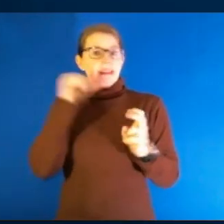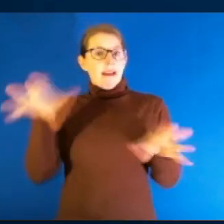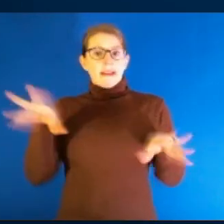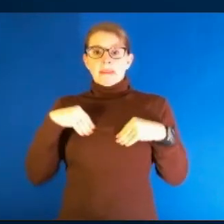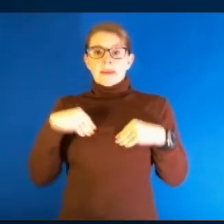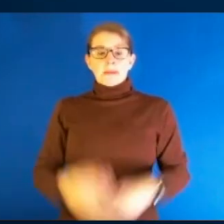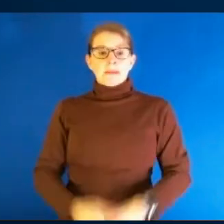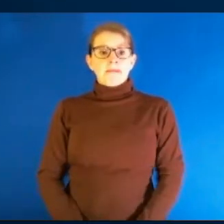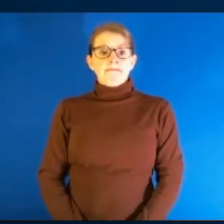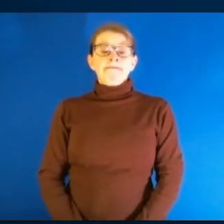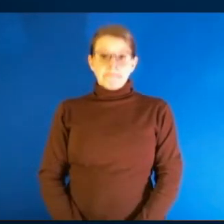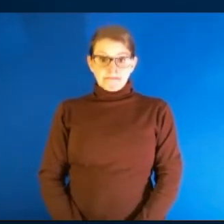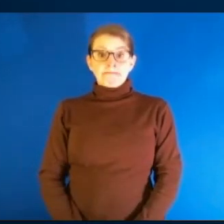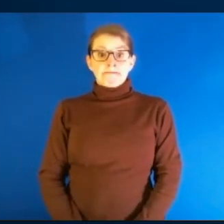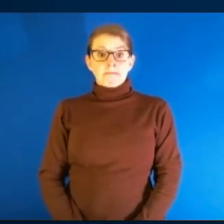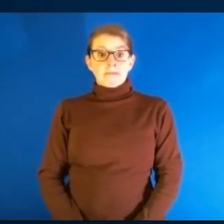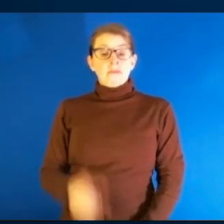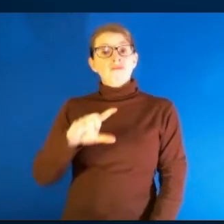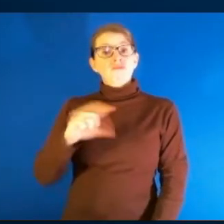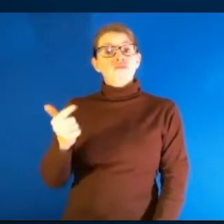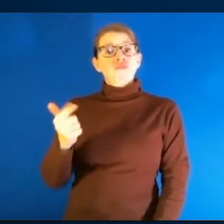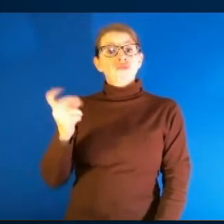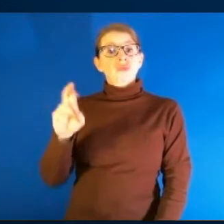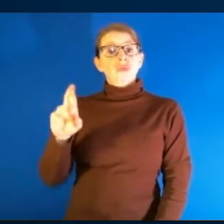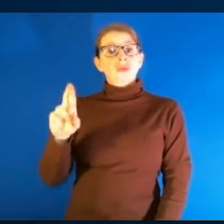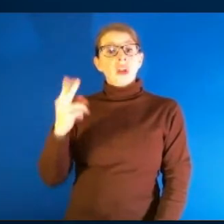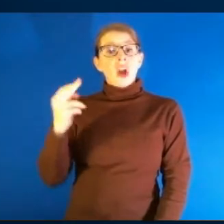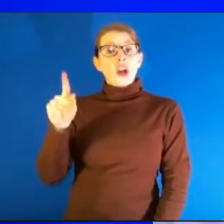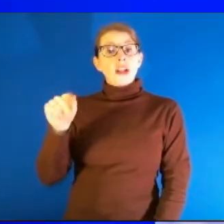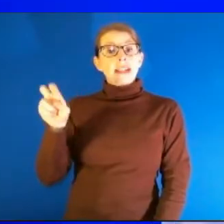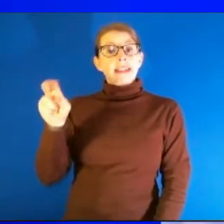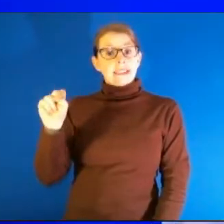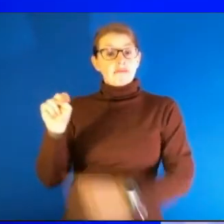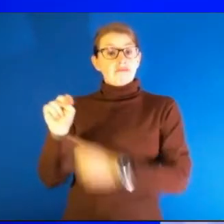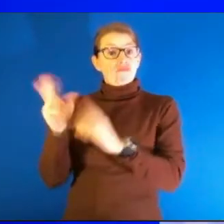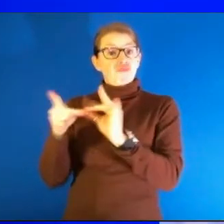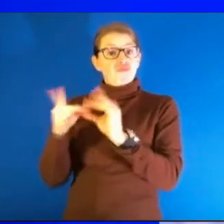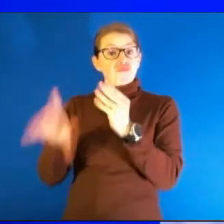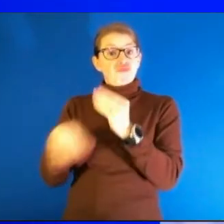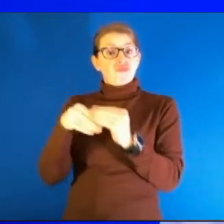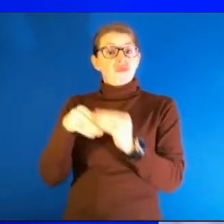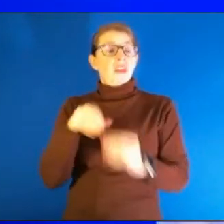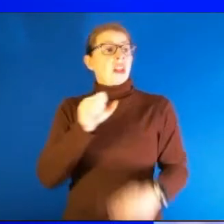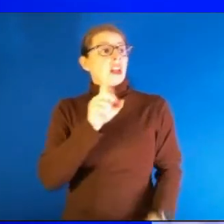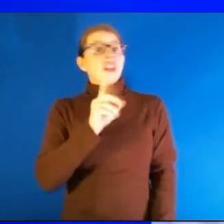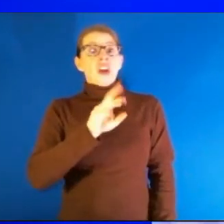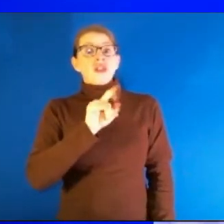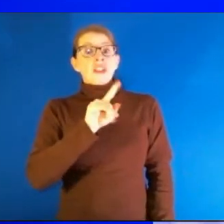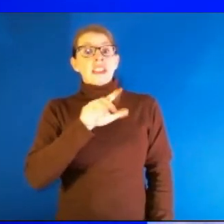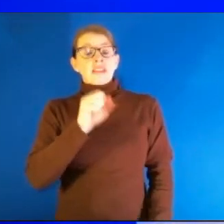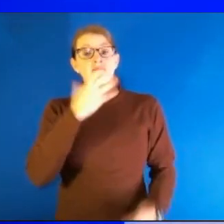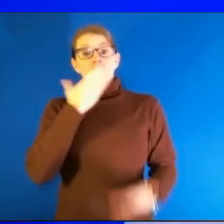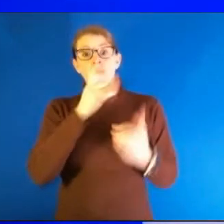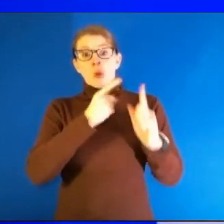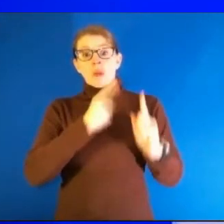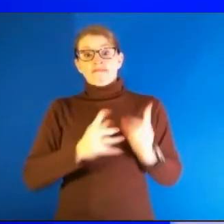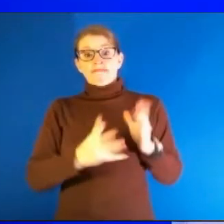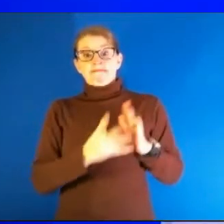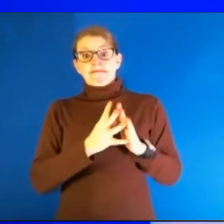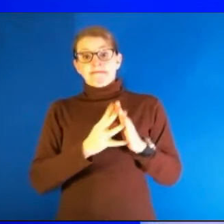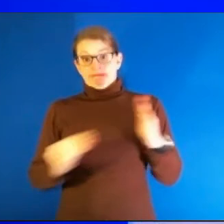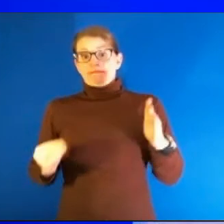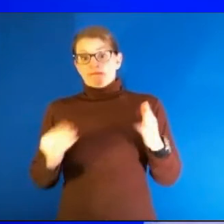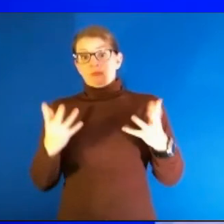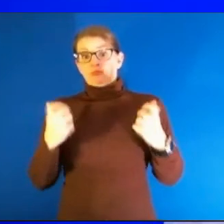Well said. Dr. Hawkinson, you had some comments. Yeah, I think Dr. Stites just brings up such great points. Just want to echo those things. We